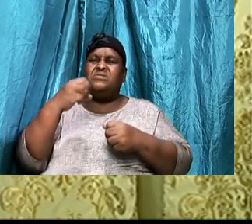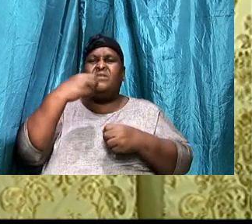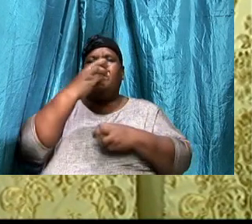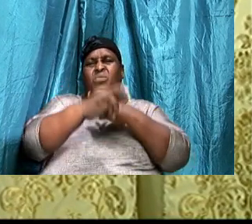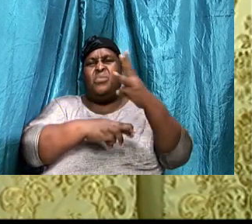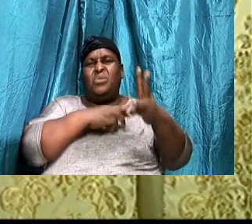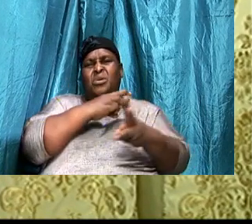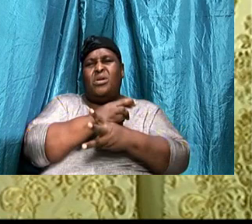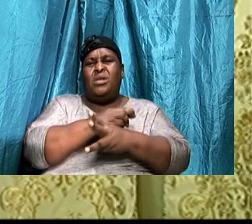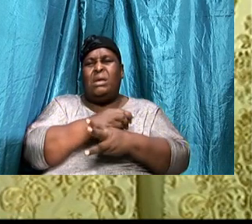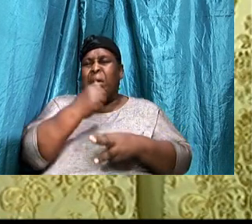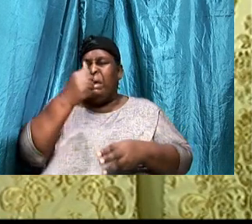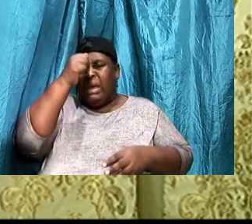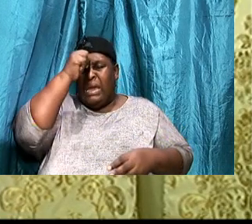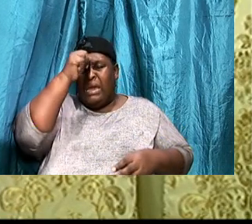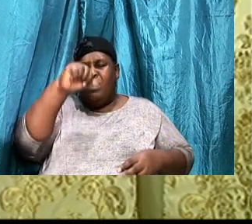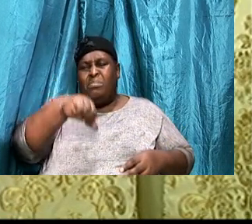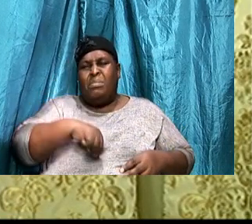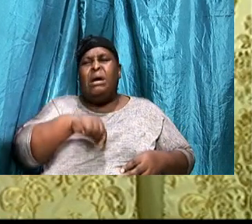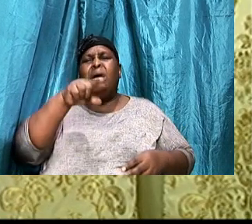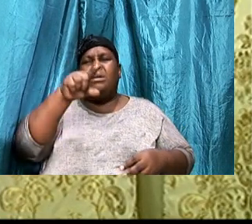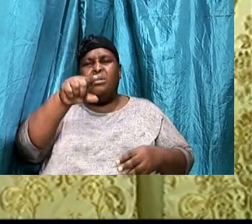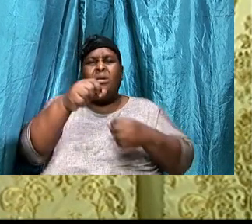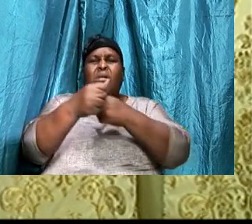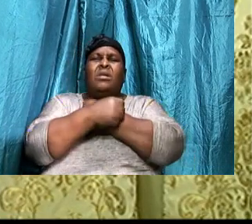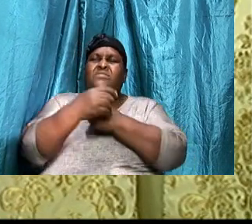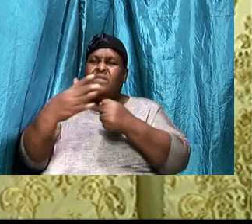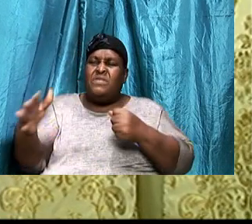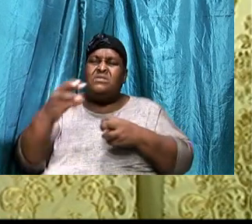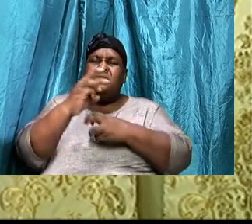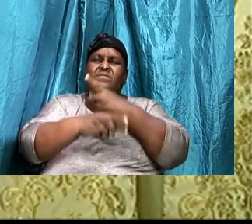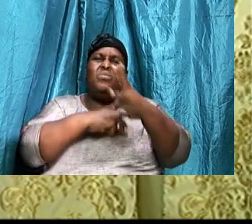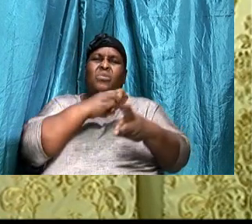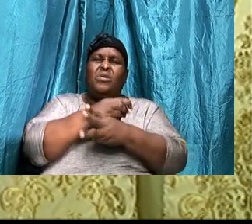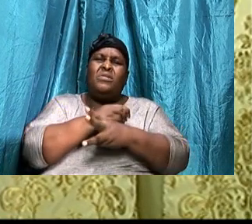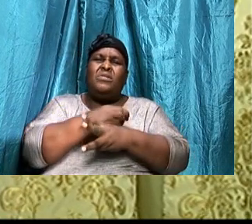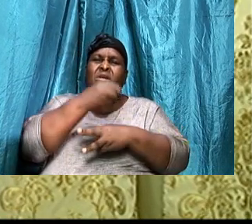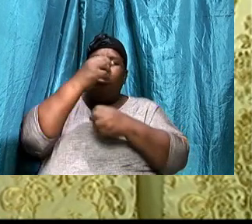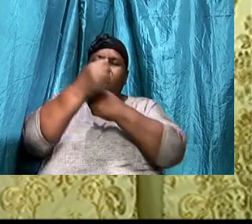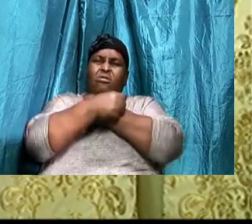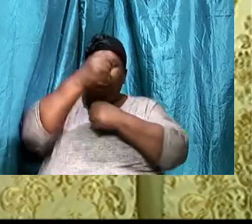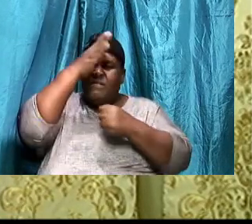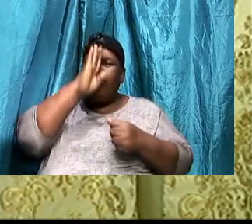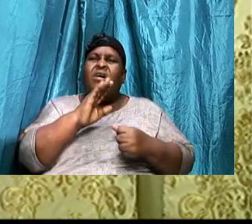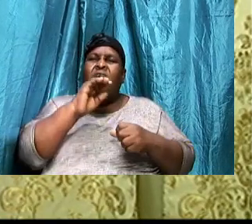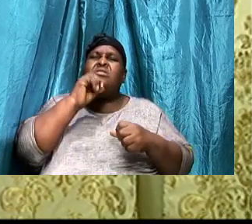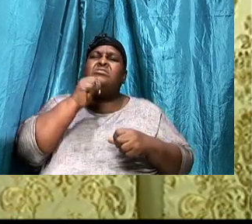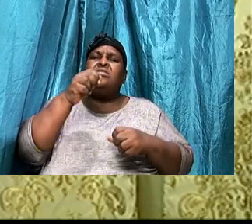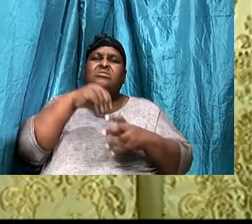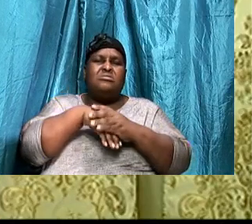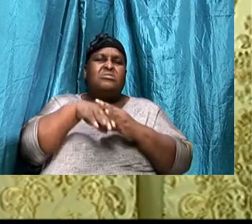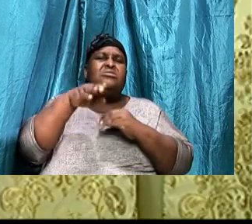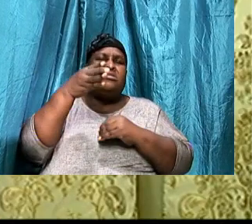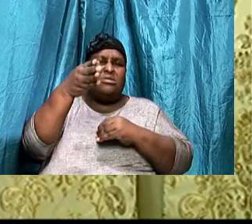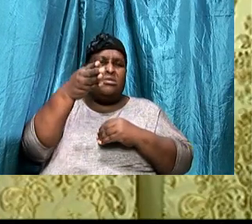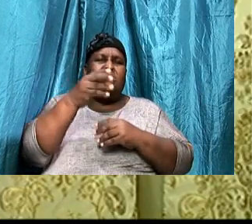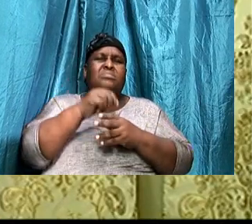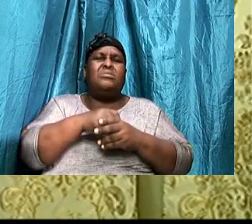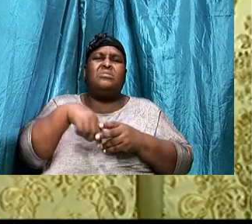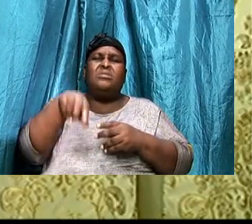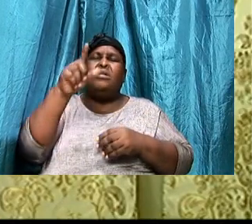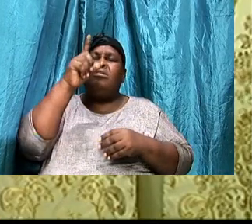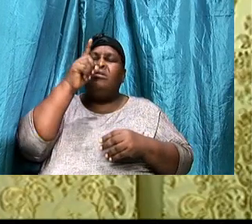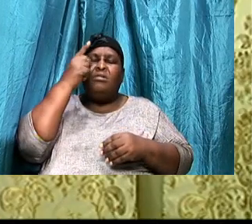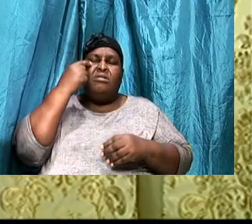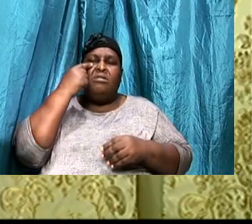father, Is not in him, For all that is, the world, Is the lust of the flesh, And the lust of the eyes,